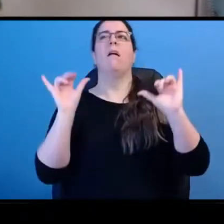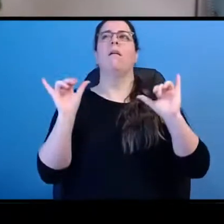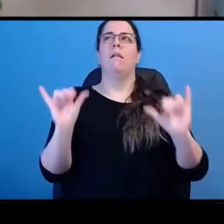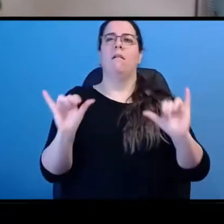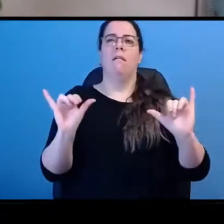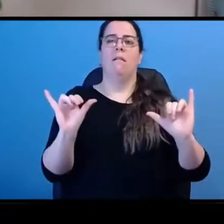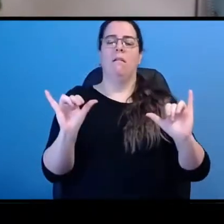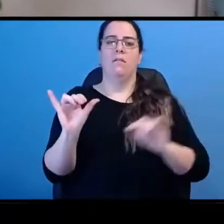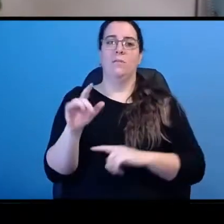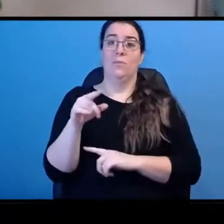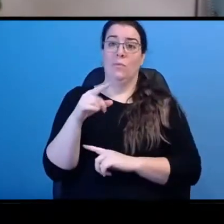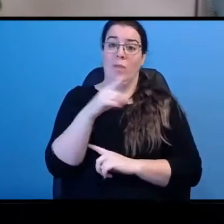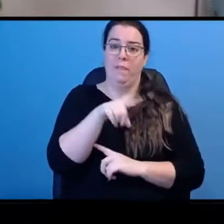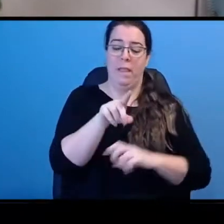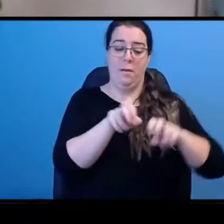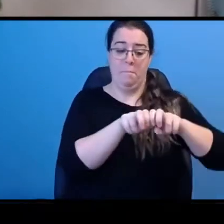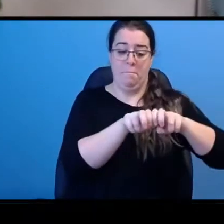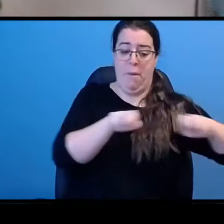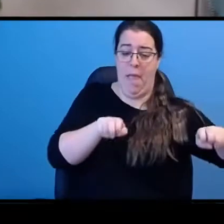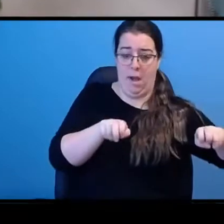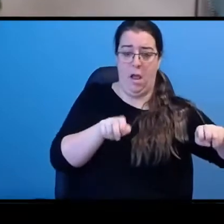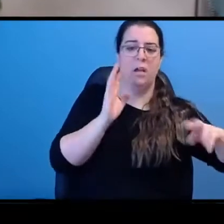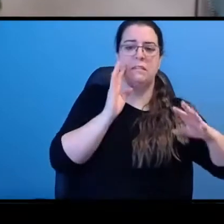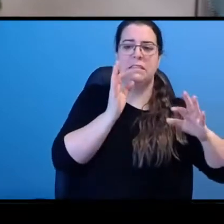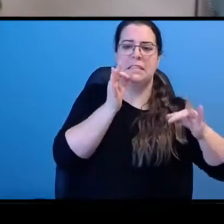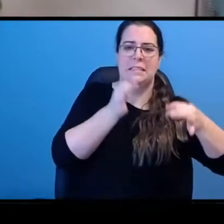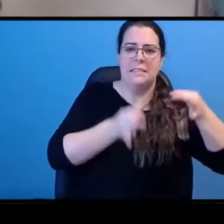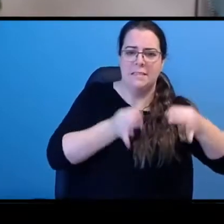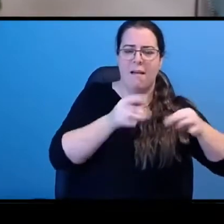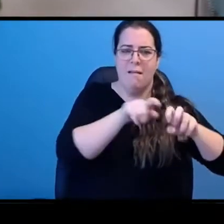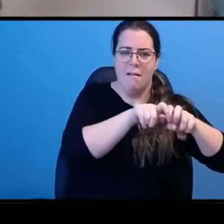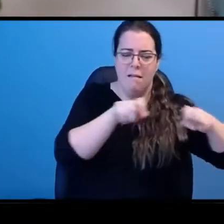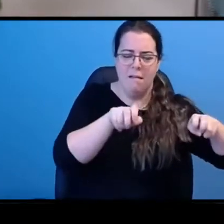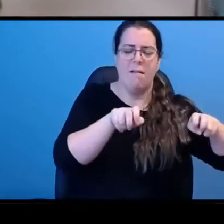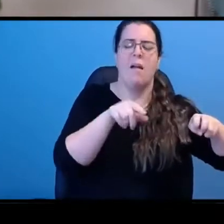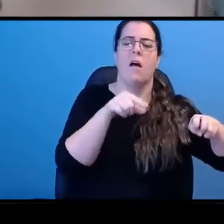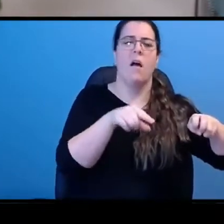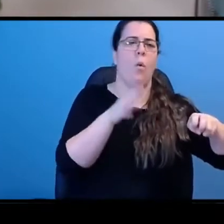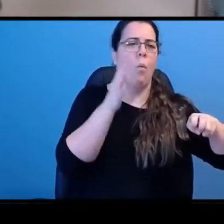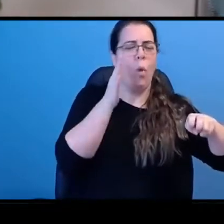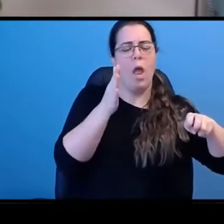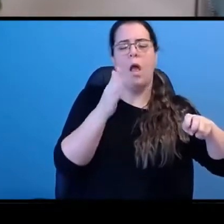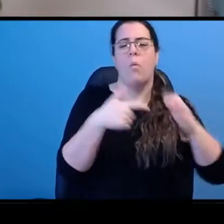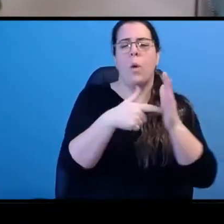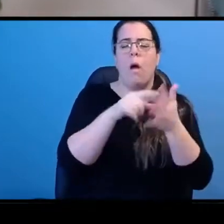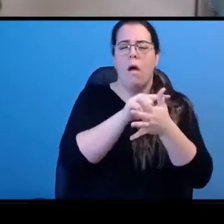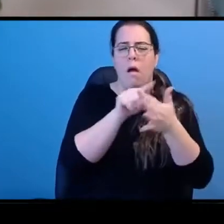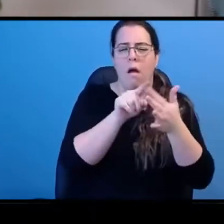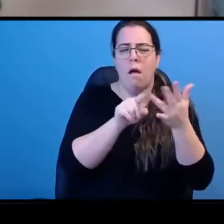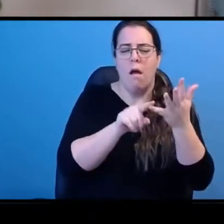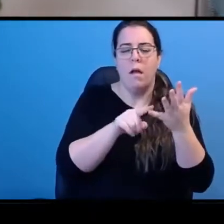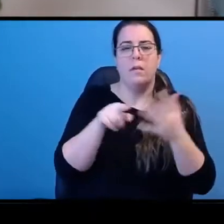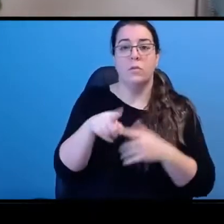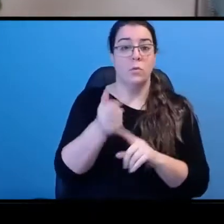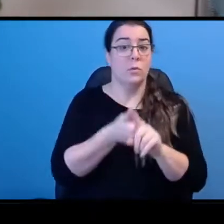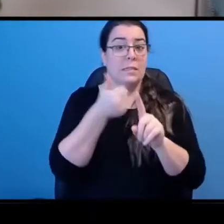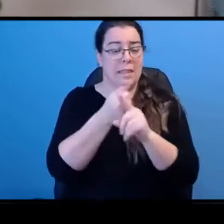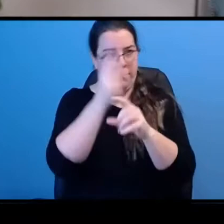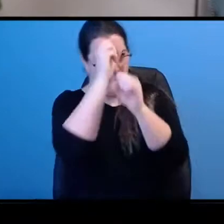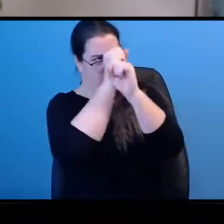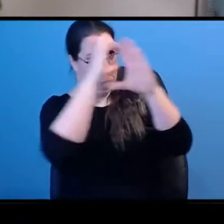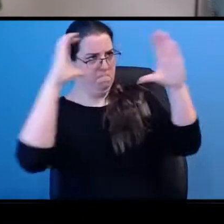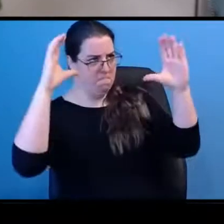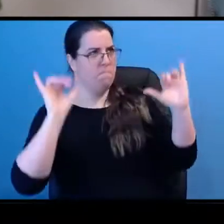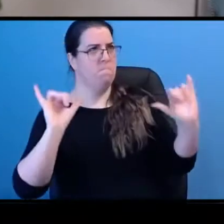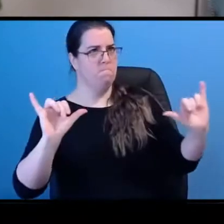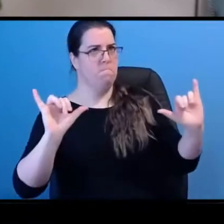fund, and knowing those things in advance can help you to sort of formulate your ideas and think about your project in the big